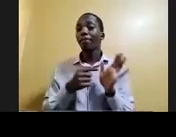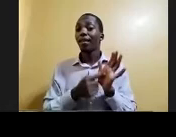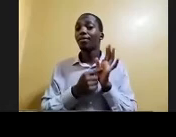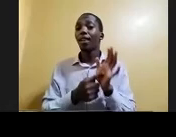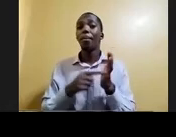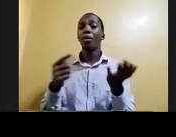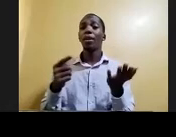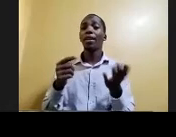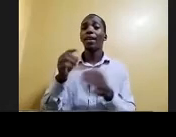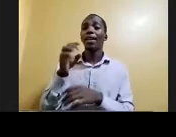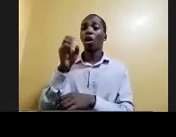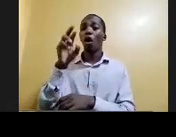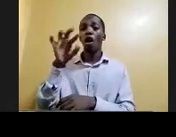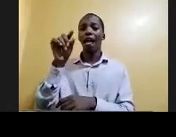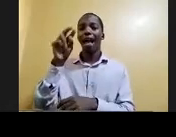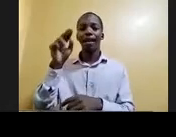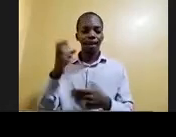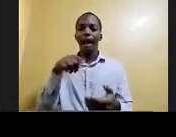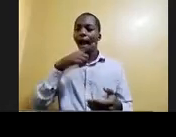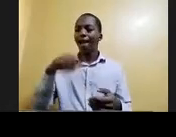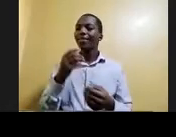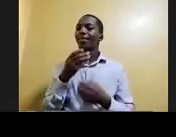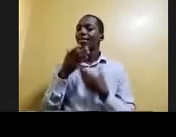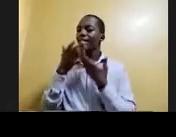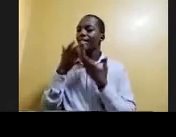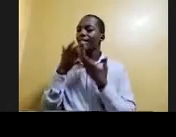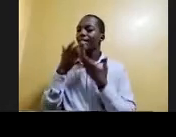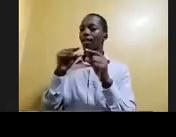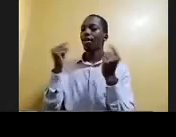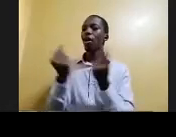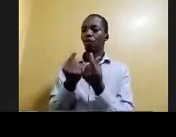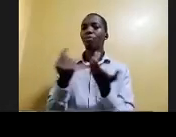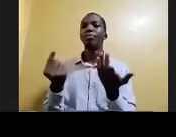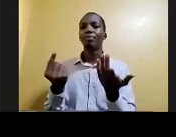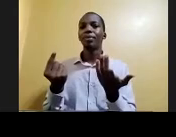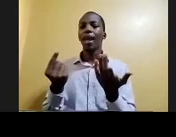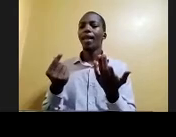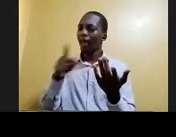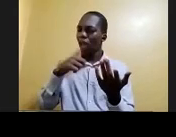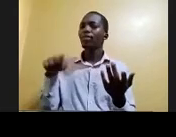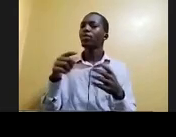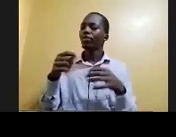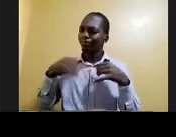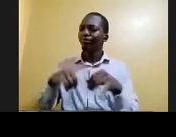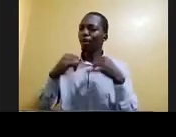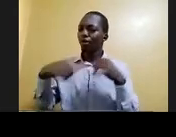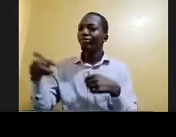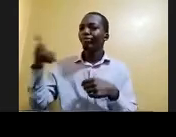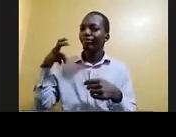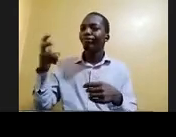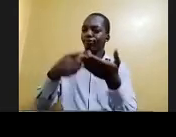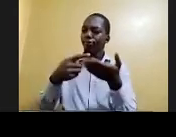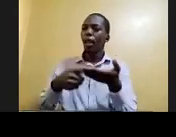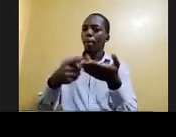to react as a group, but once we really got the ball running, we have been harnessing a lot of interest and a lot of debate.